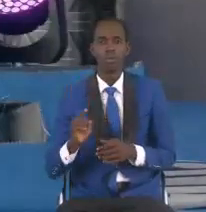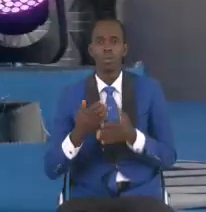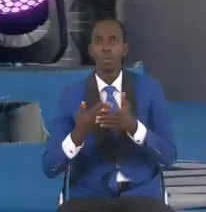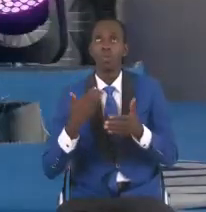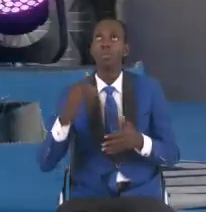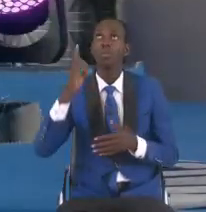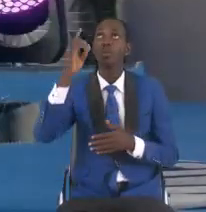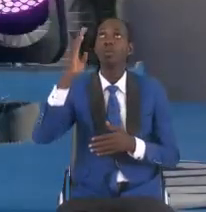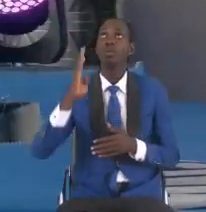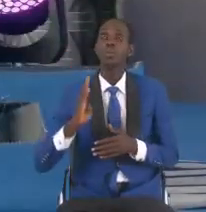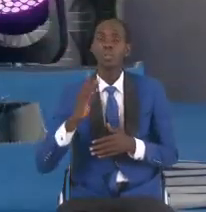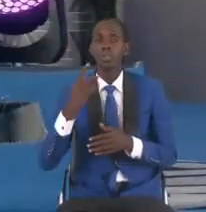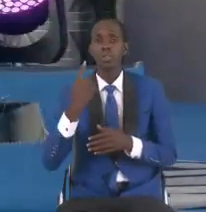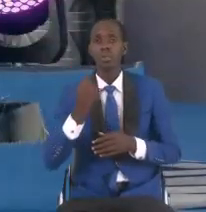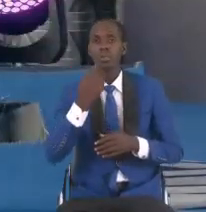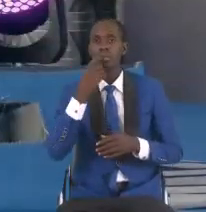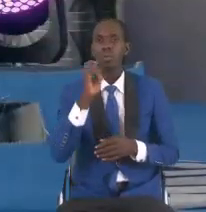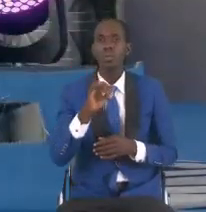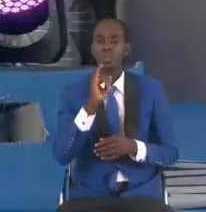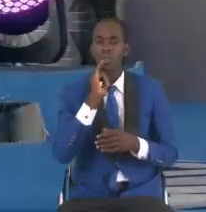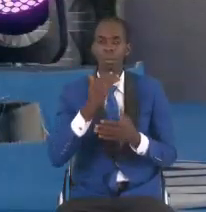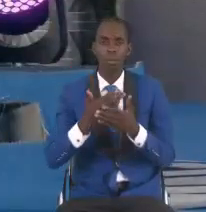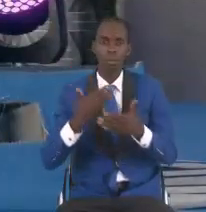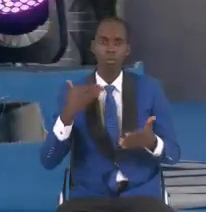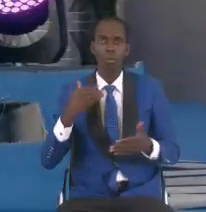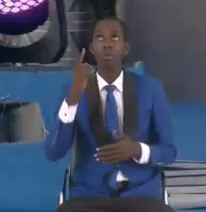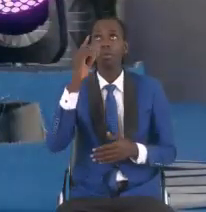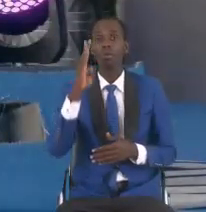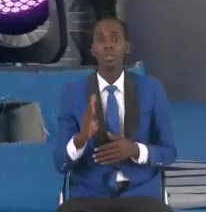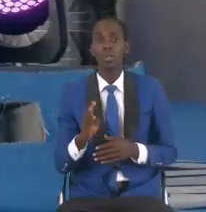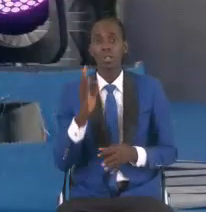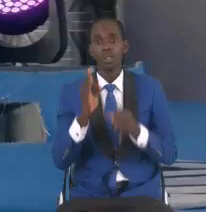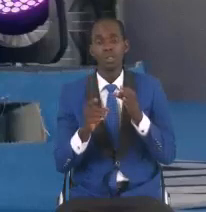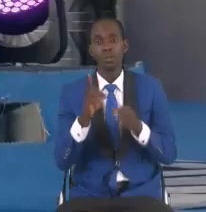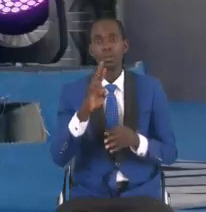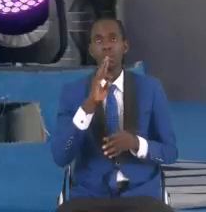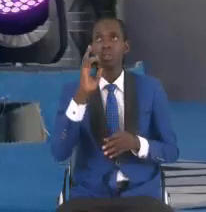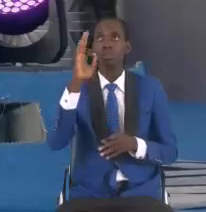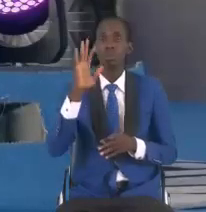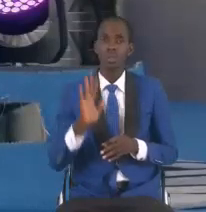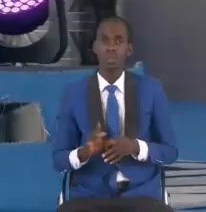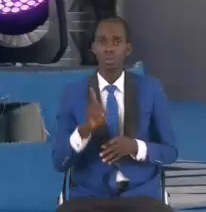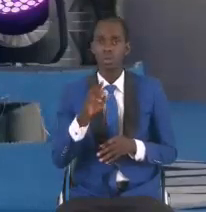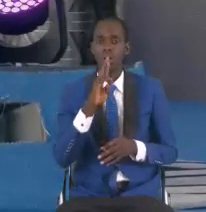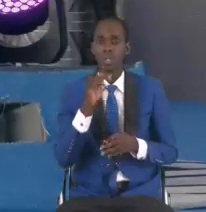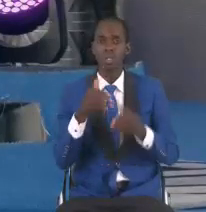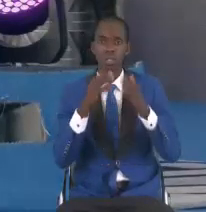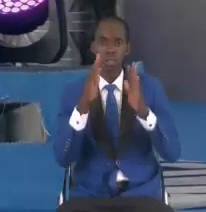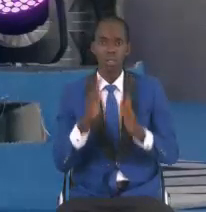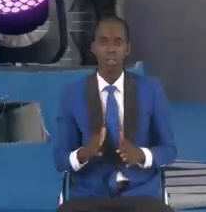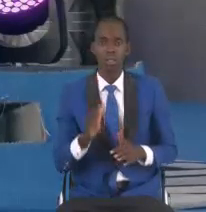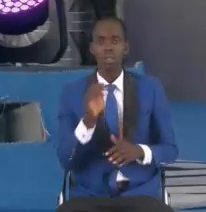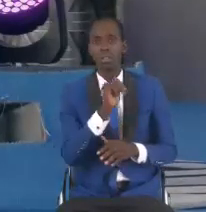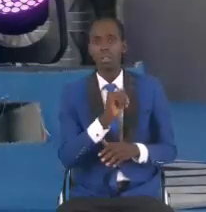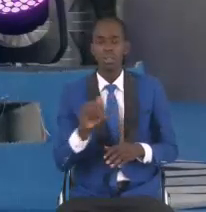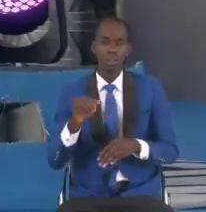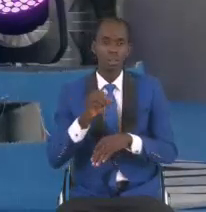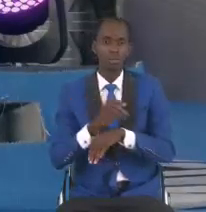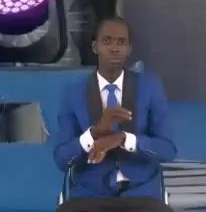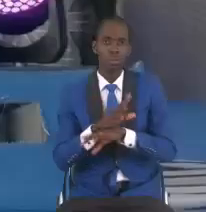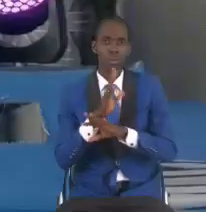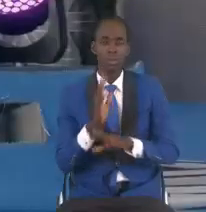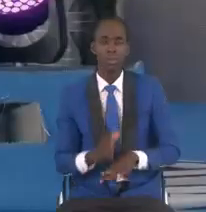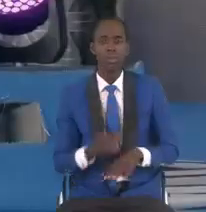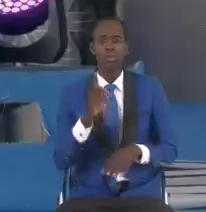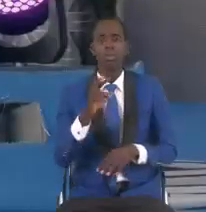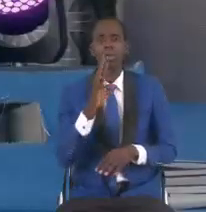The charge is before God. If you're a minister, if you're a leader, if you're a mentor, if you are